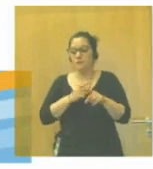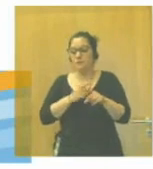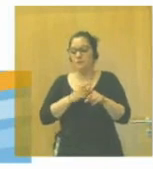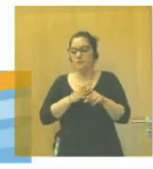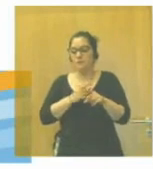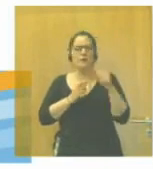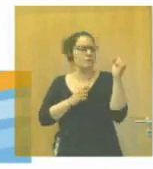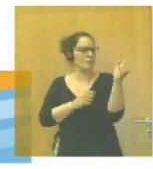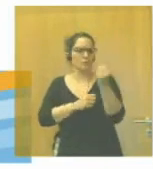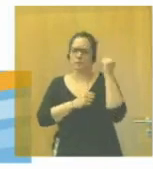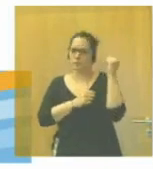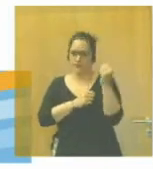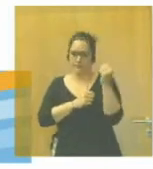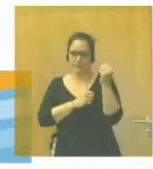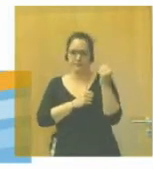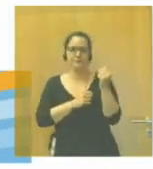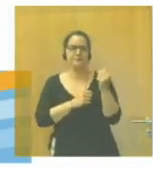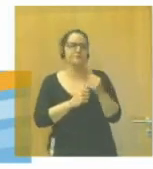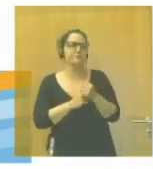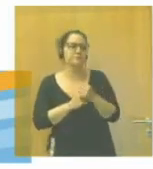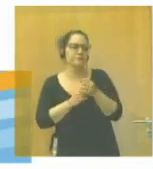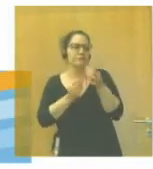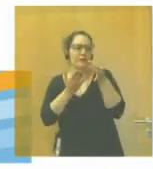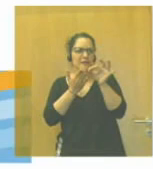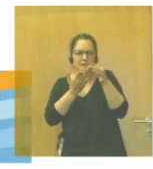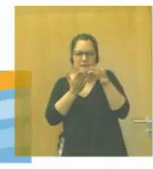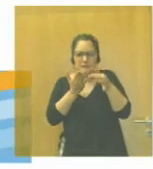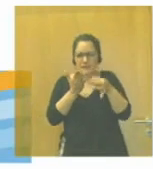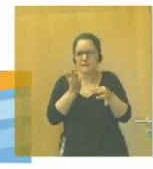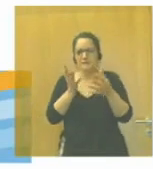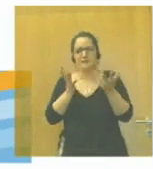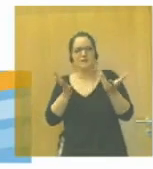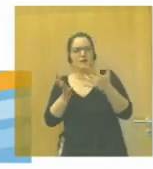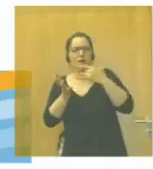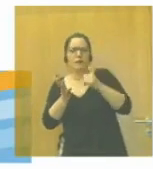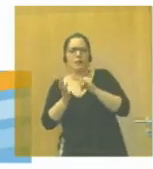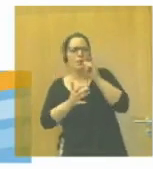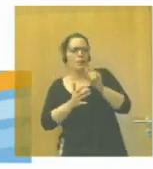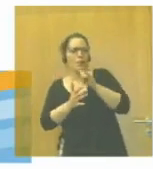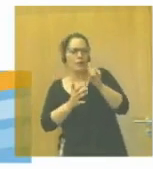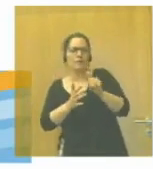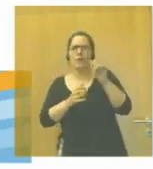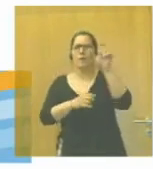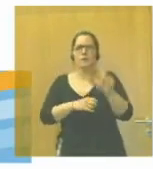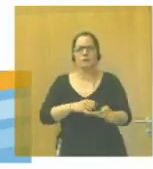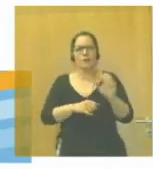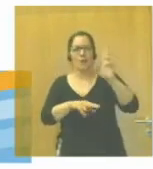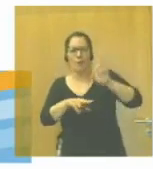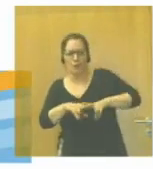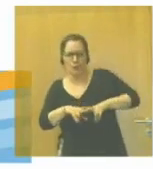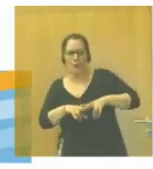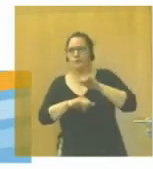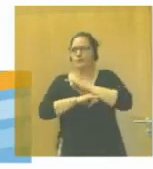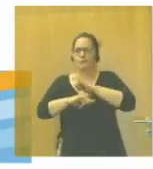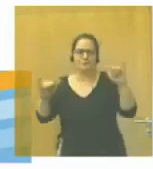if suicide, if the details about how somebody died, a celebrity dies, right? And people read that and think, well, they had it all